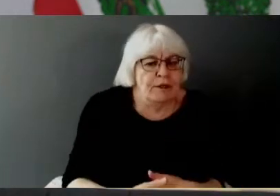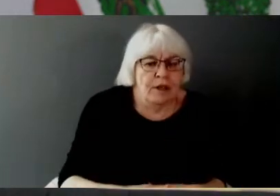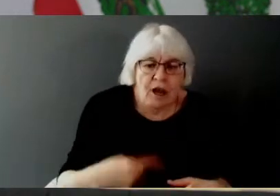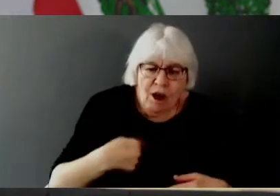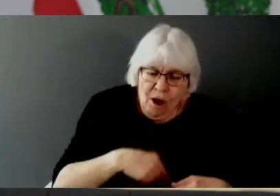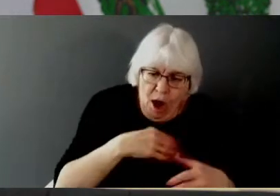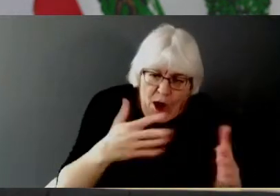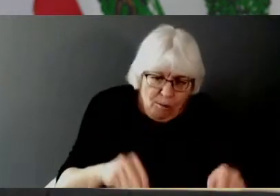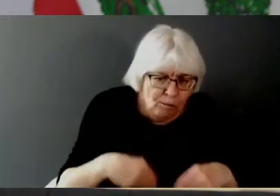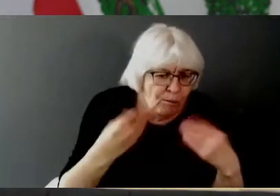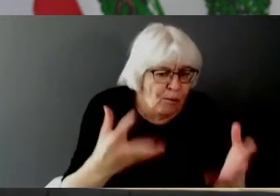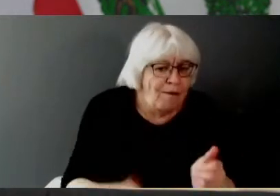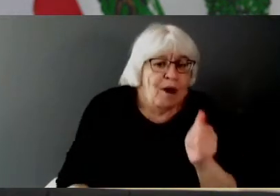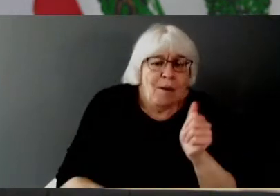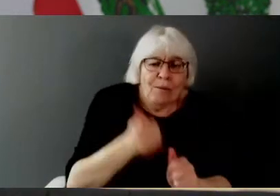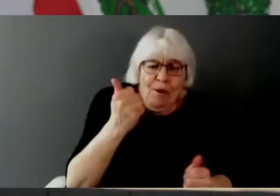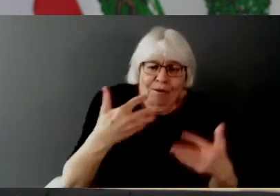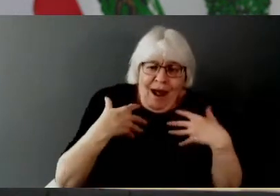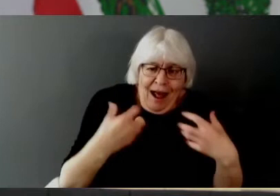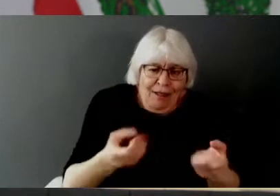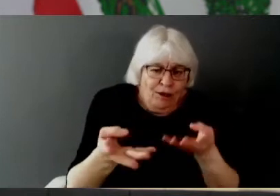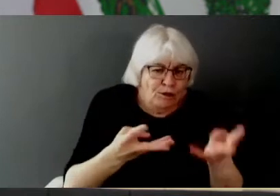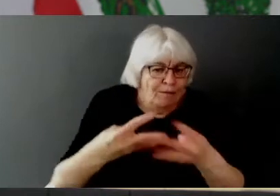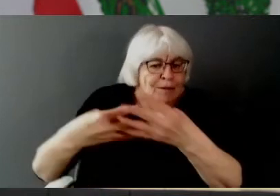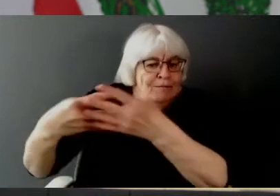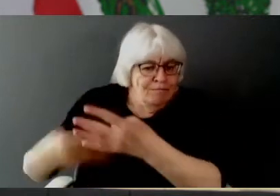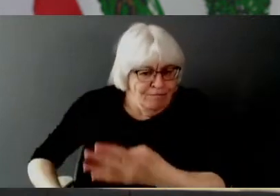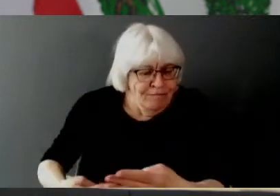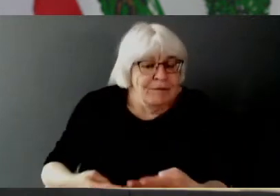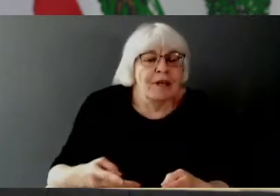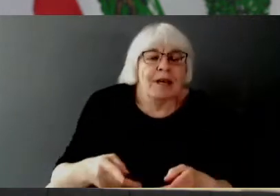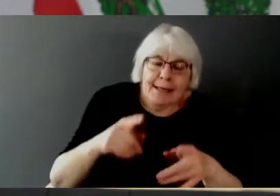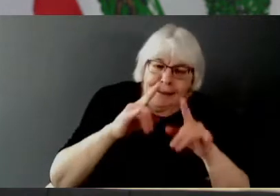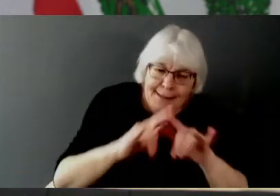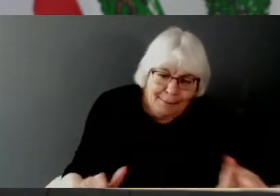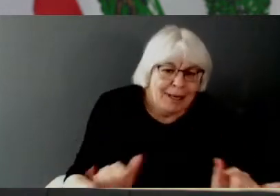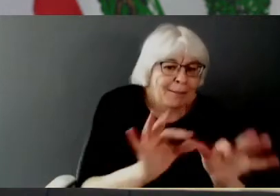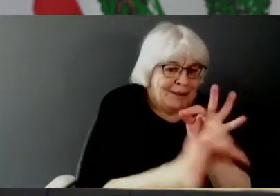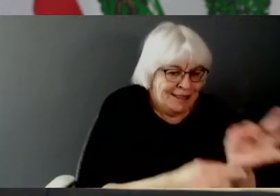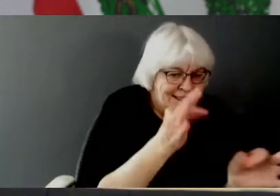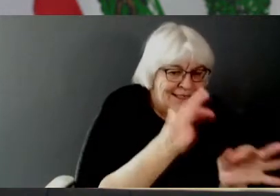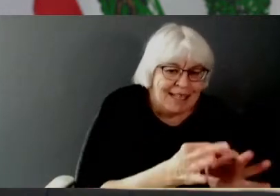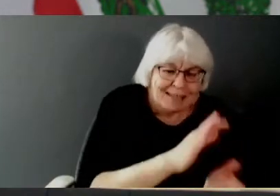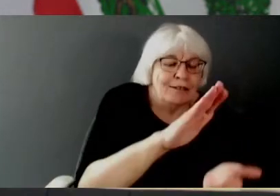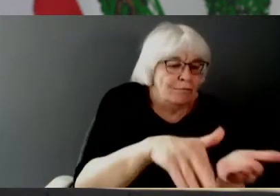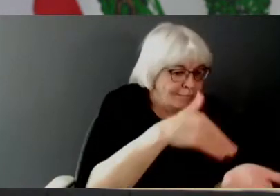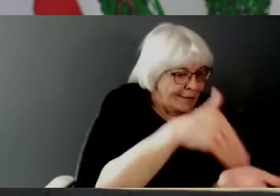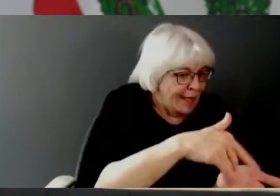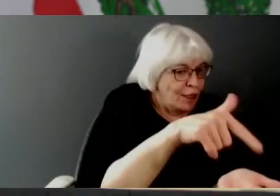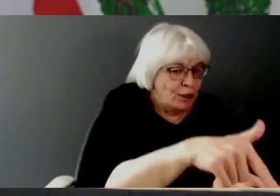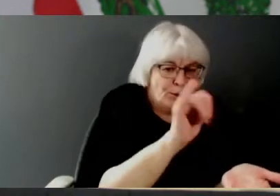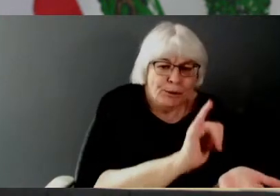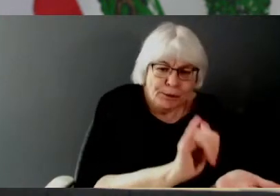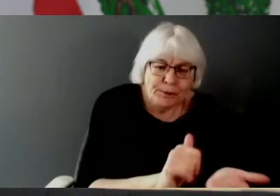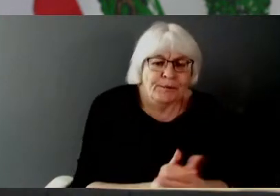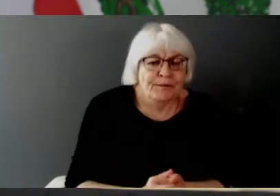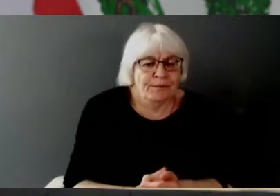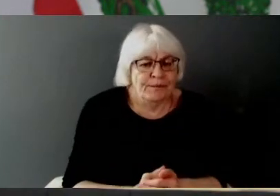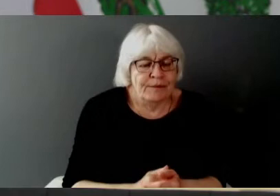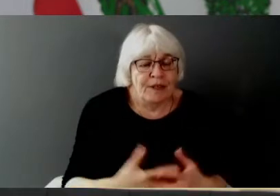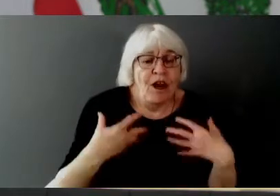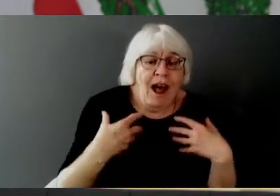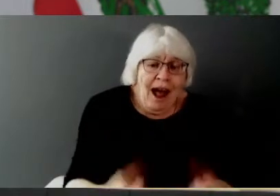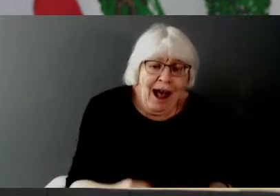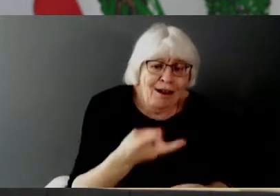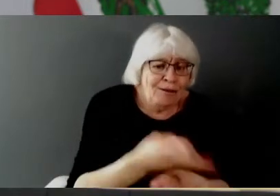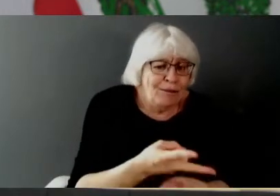current state. Thank you to all of our healthcare providers for your dedication to your clients and patients over this past number of